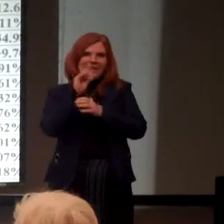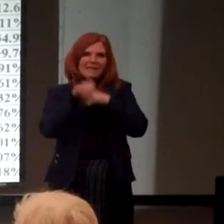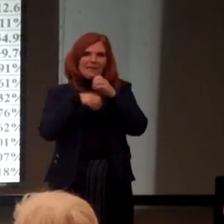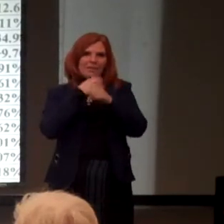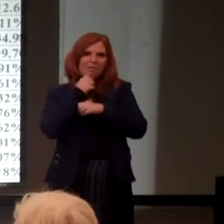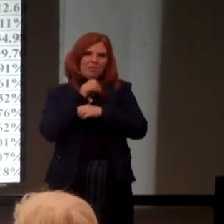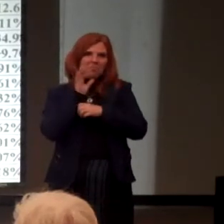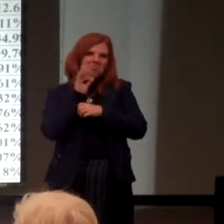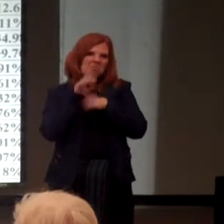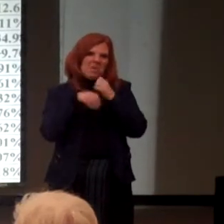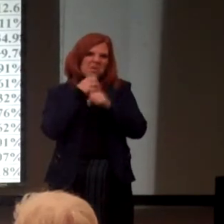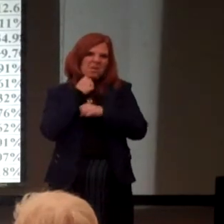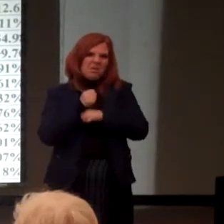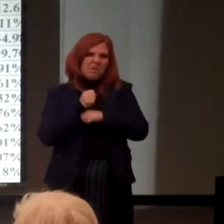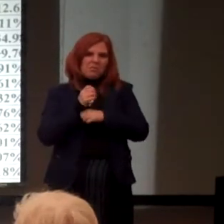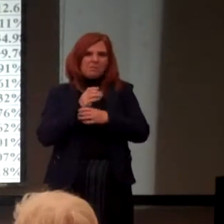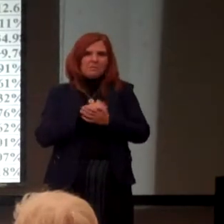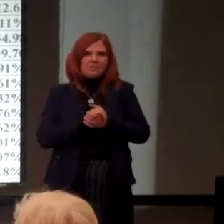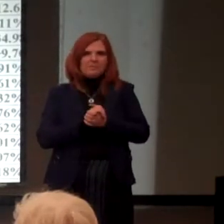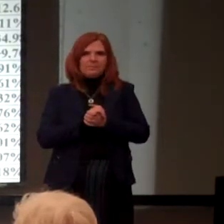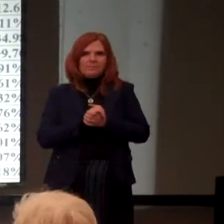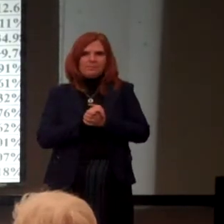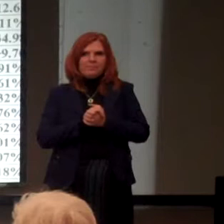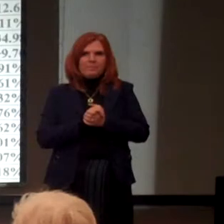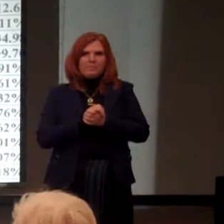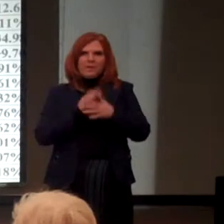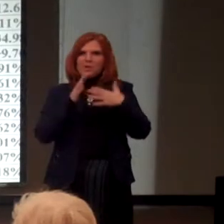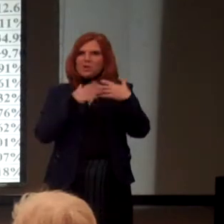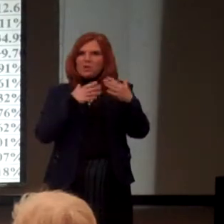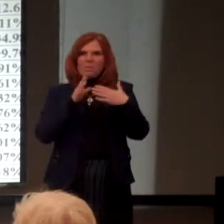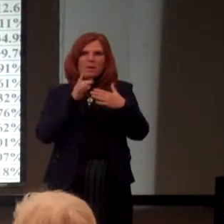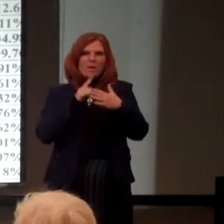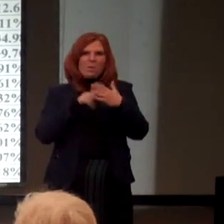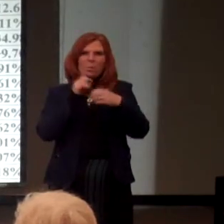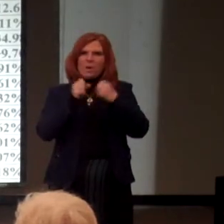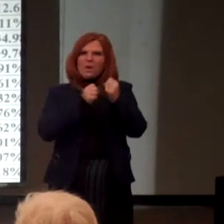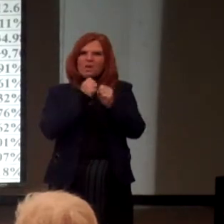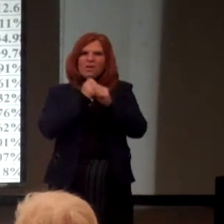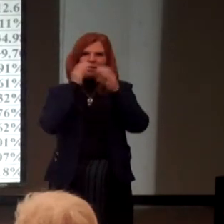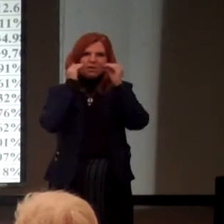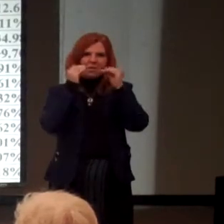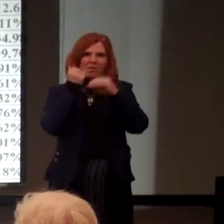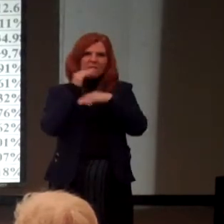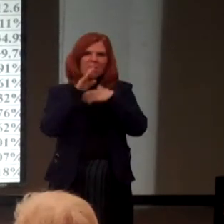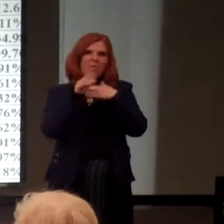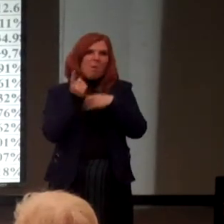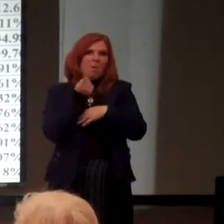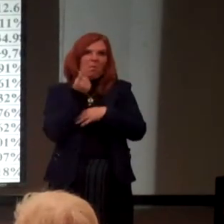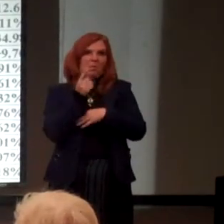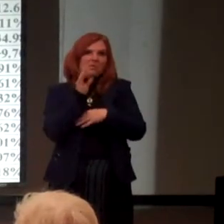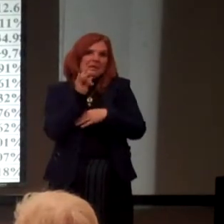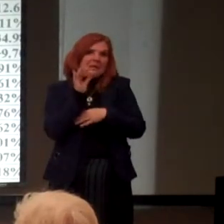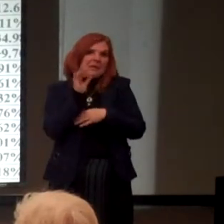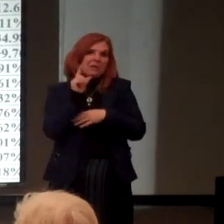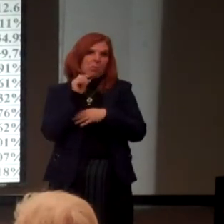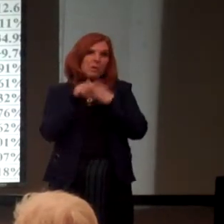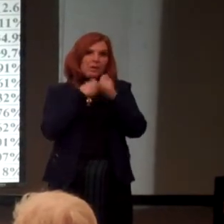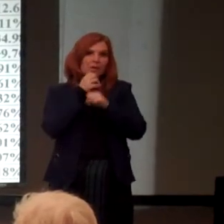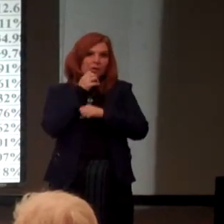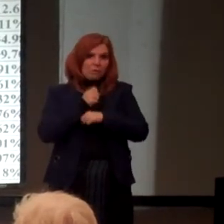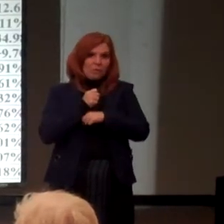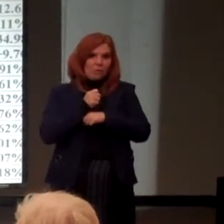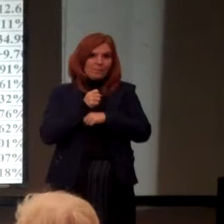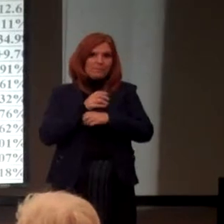18-year-olds, 19, 20-year-olds. Okay. No matter what year it was that I taught, they were always 18 or 19 or 20.